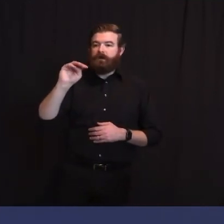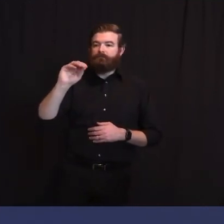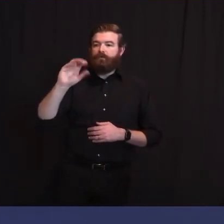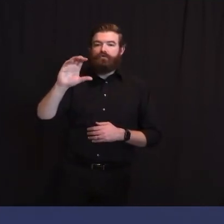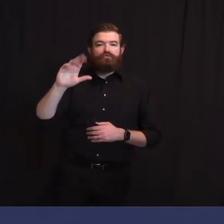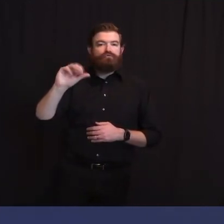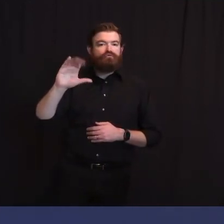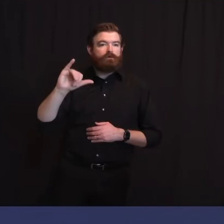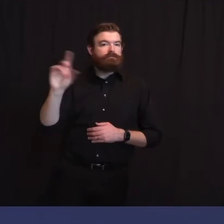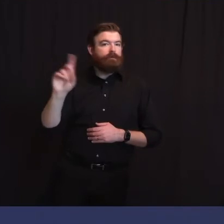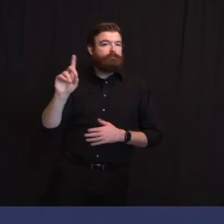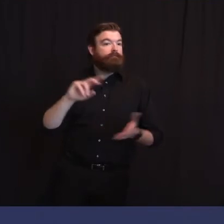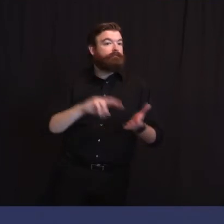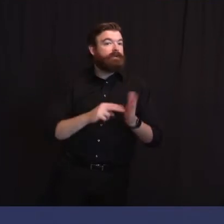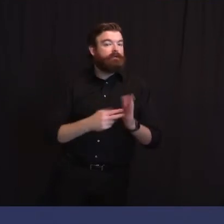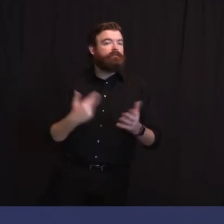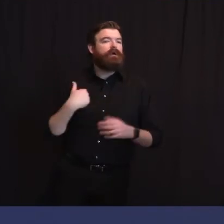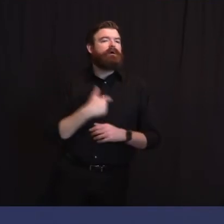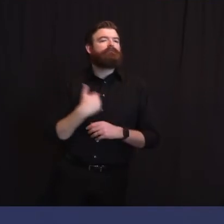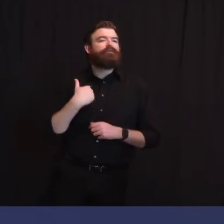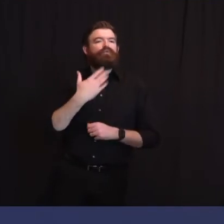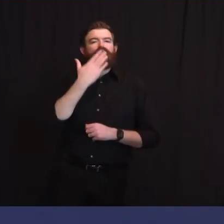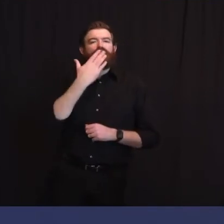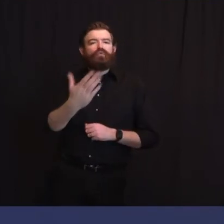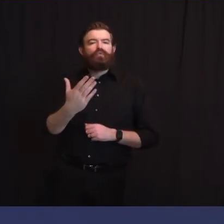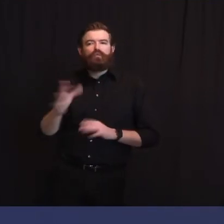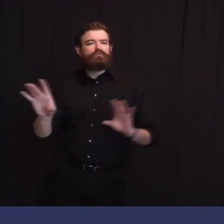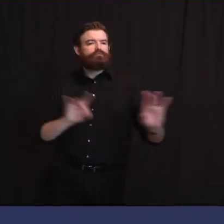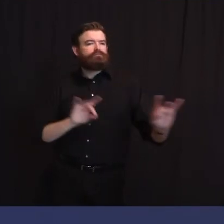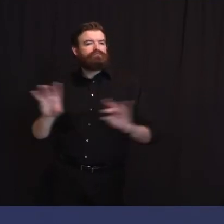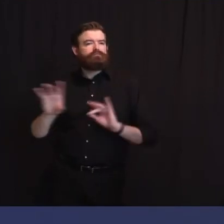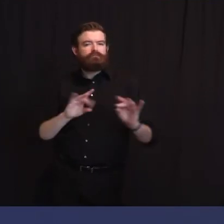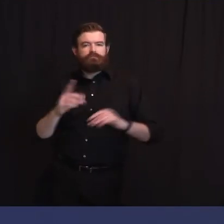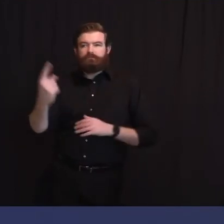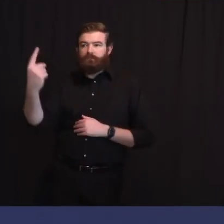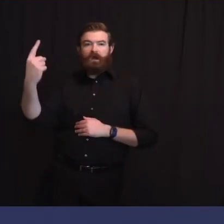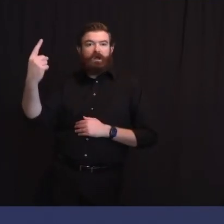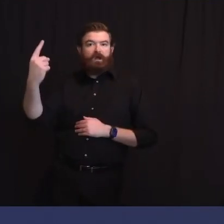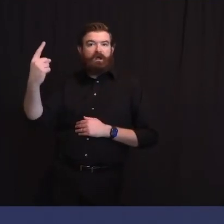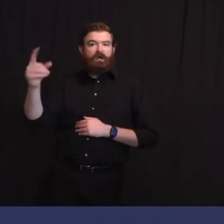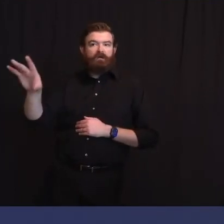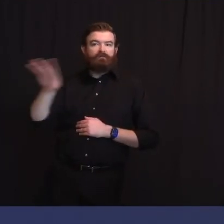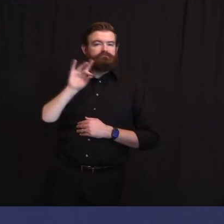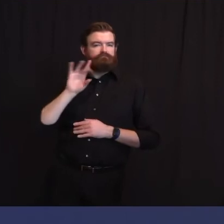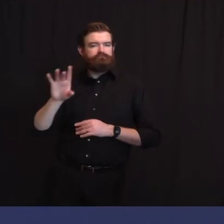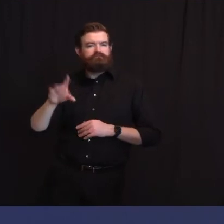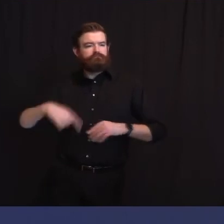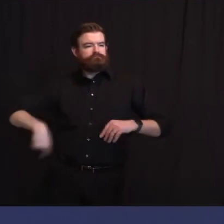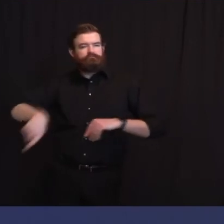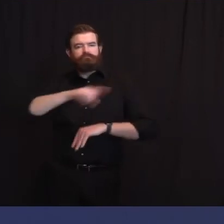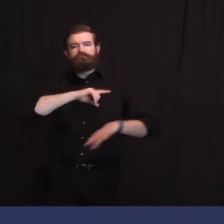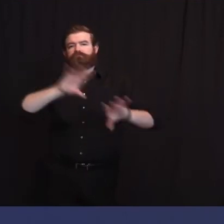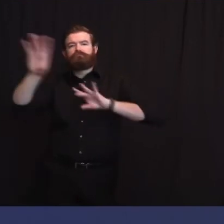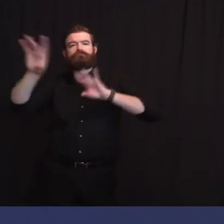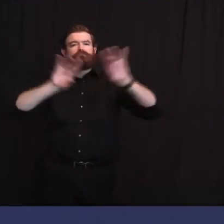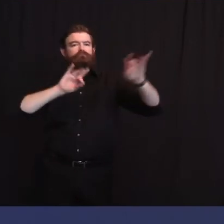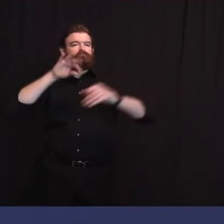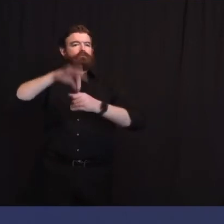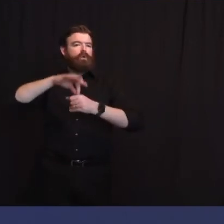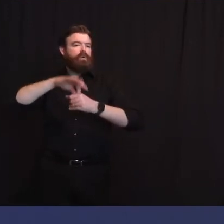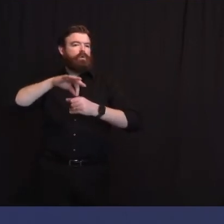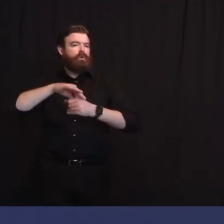be others that get involved in that. It was Assemblyman Weber. I had not seen that, so. he should look